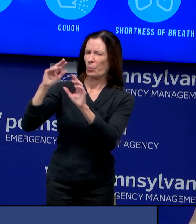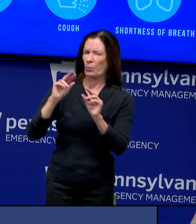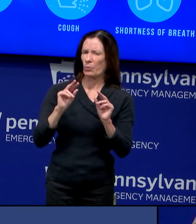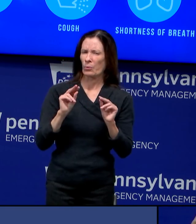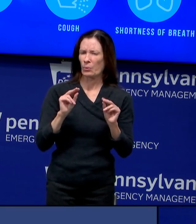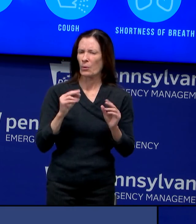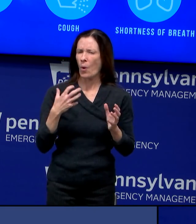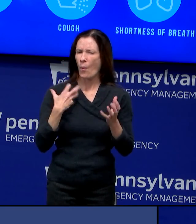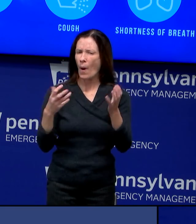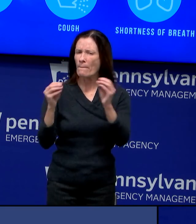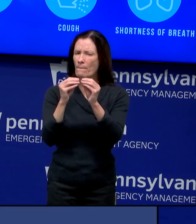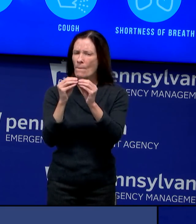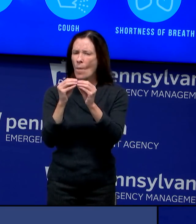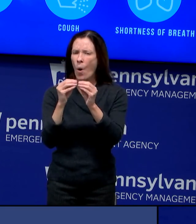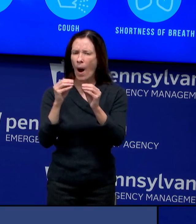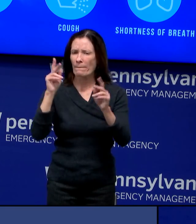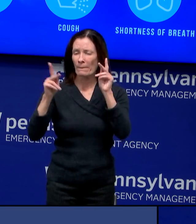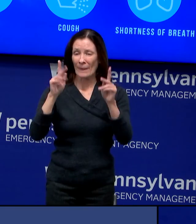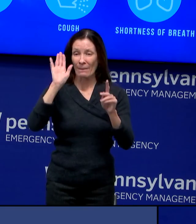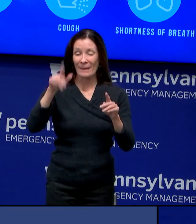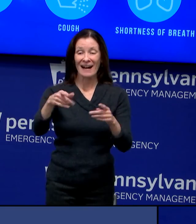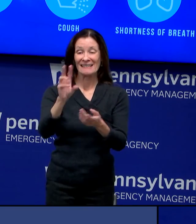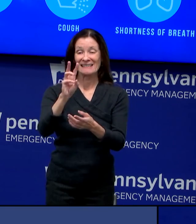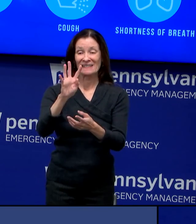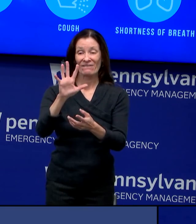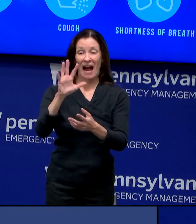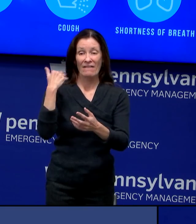to make sure that we can do as much testing as possible.